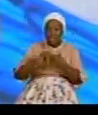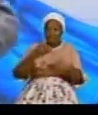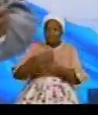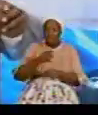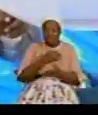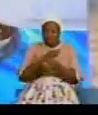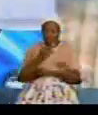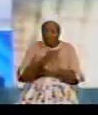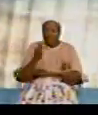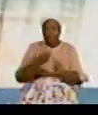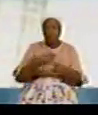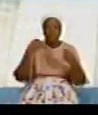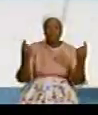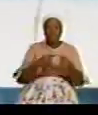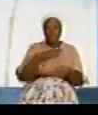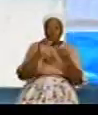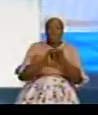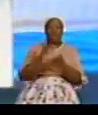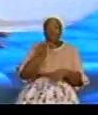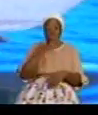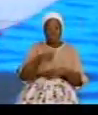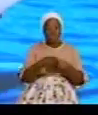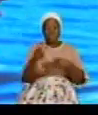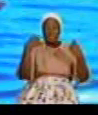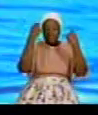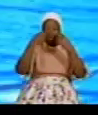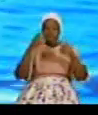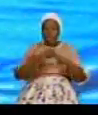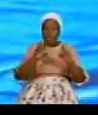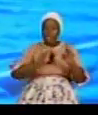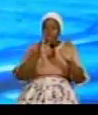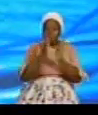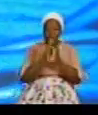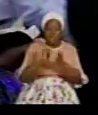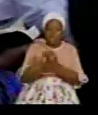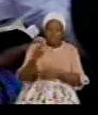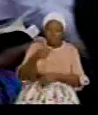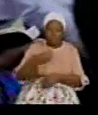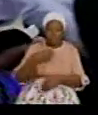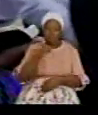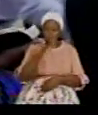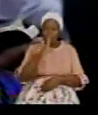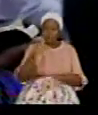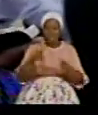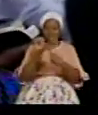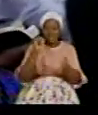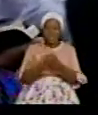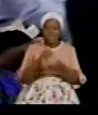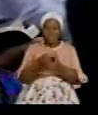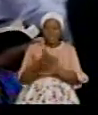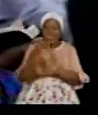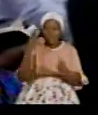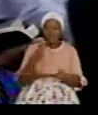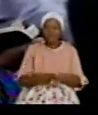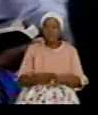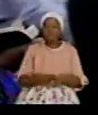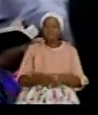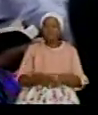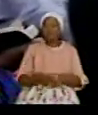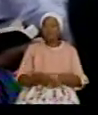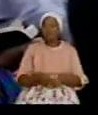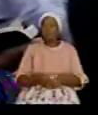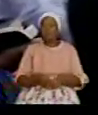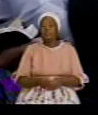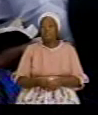their concern. I pray we will not be like that. Look at 2